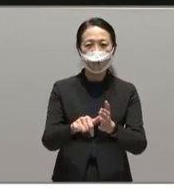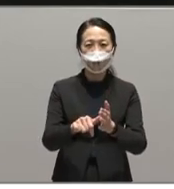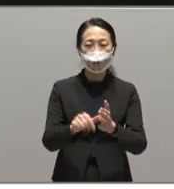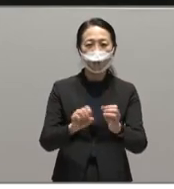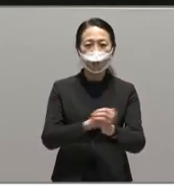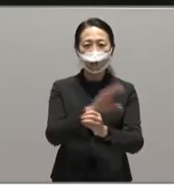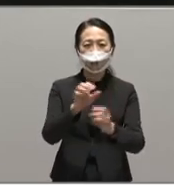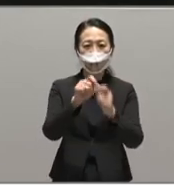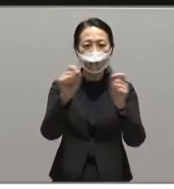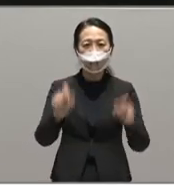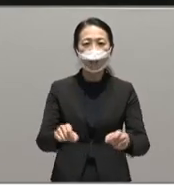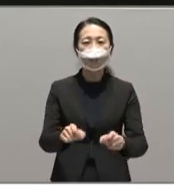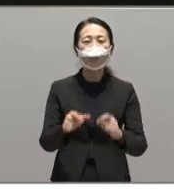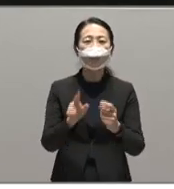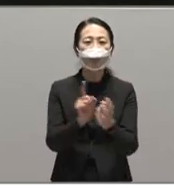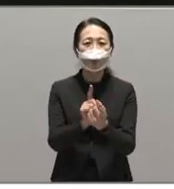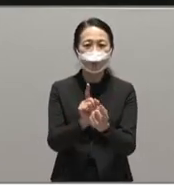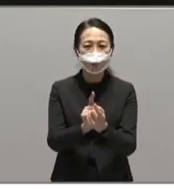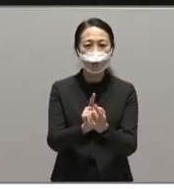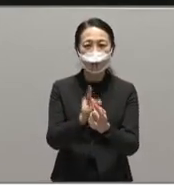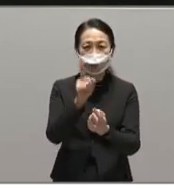Thank you.